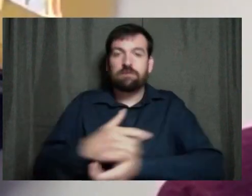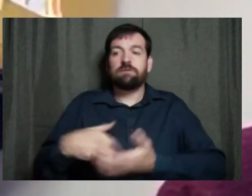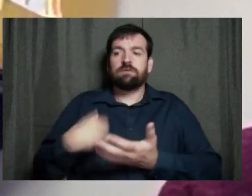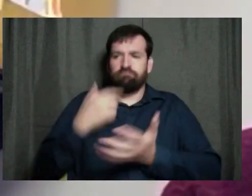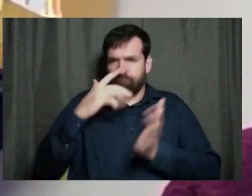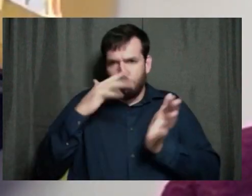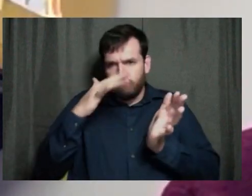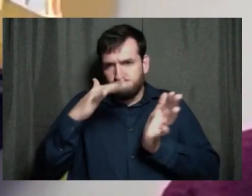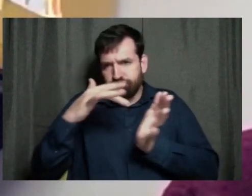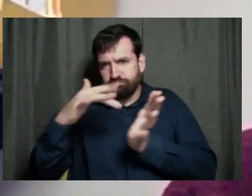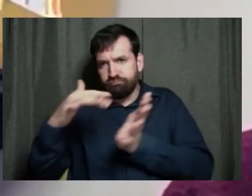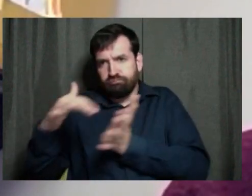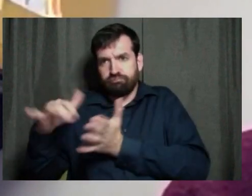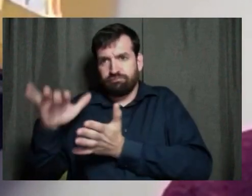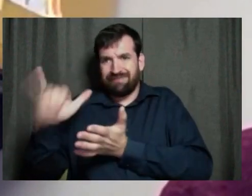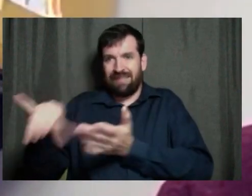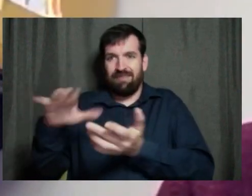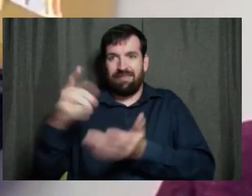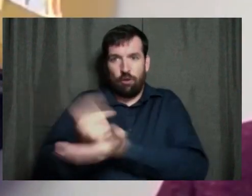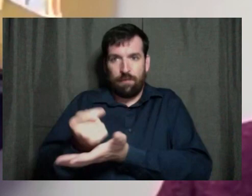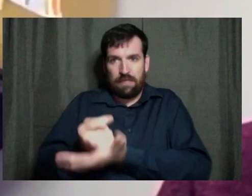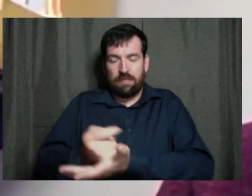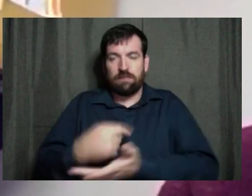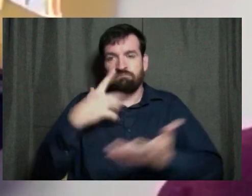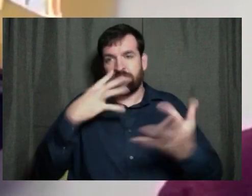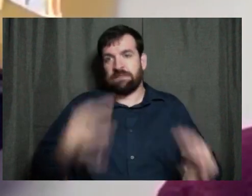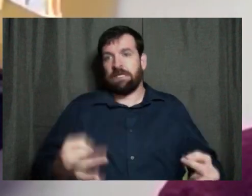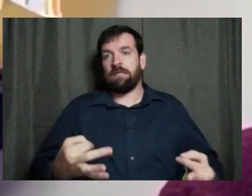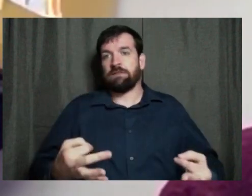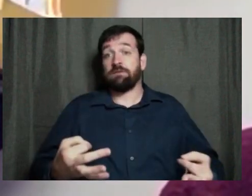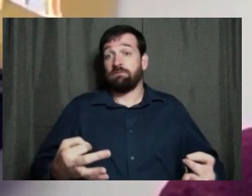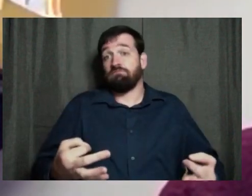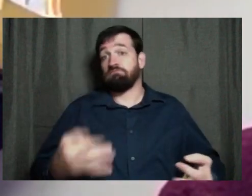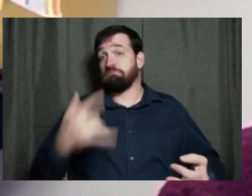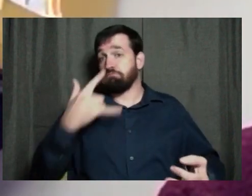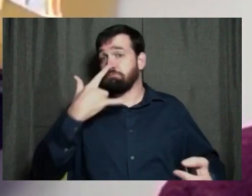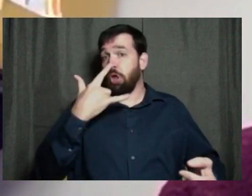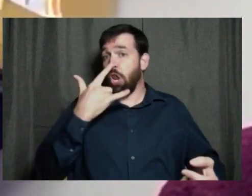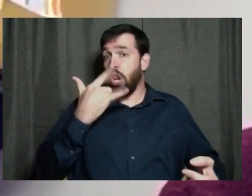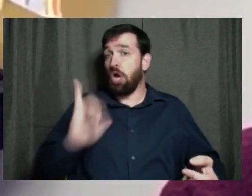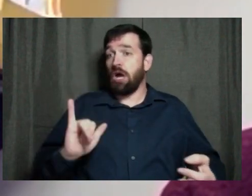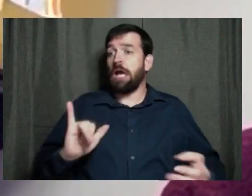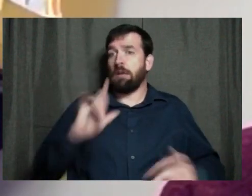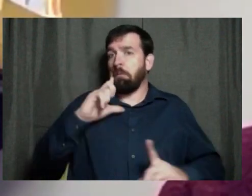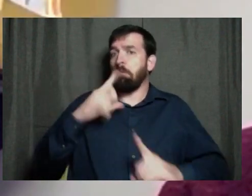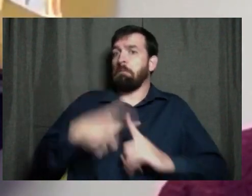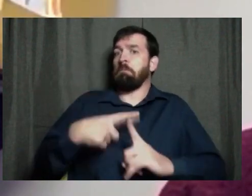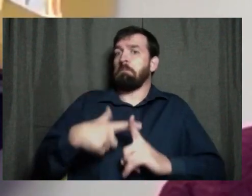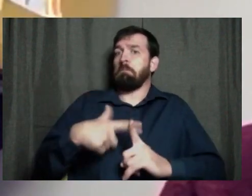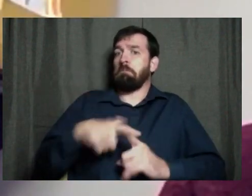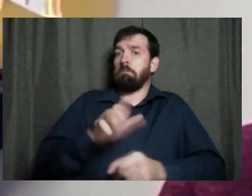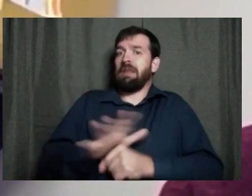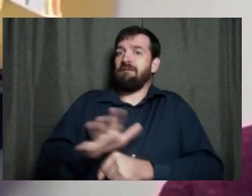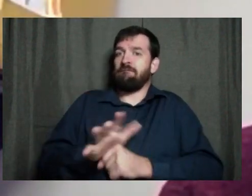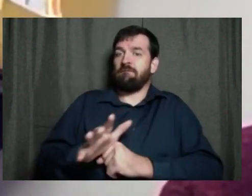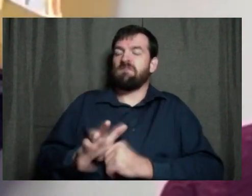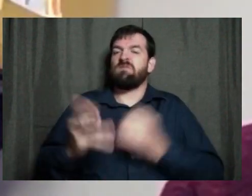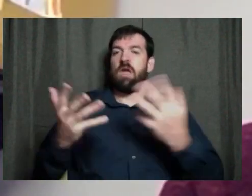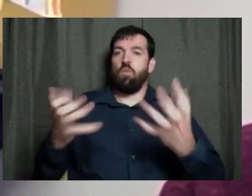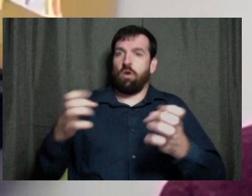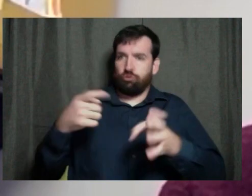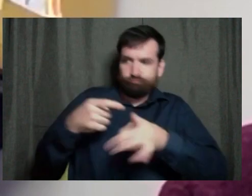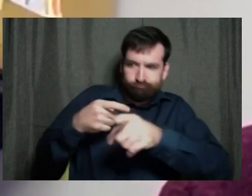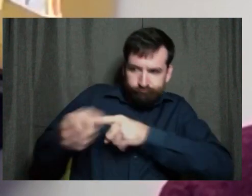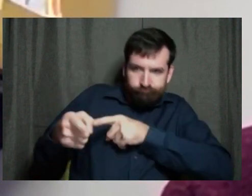these therapies and made the decision that it looked like these therapies were promising enough that I wanted to pursue